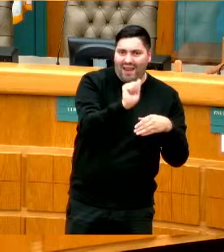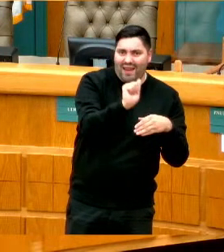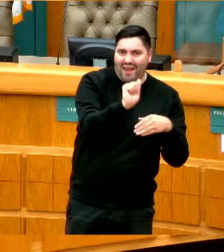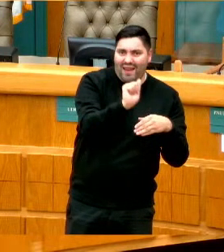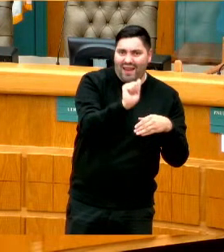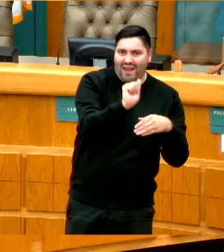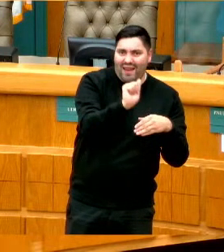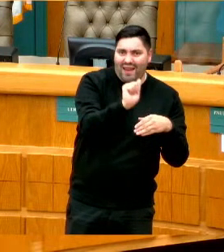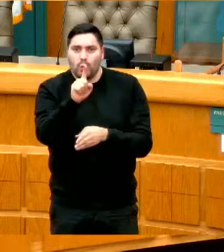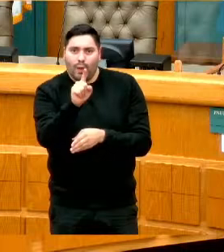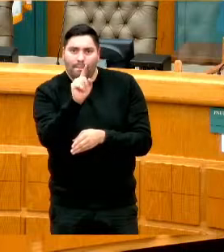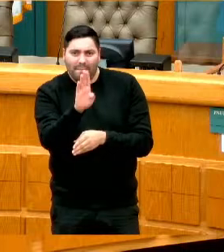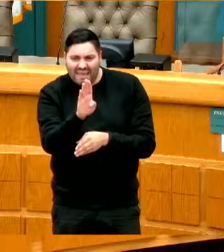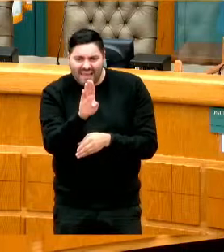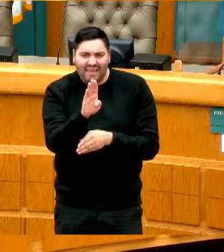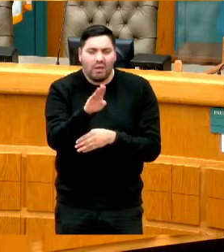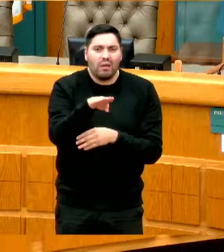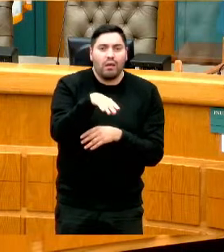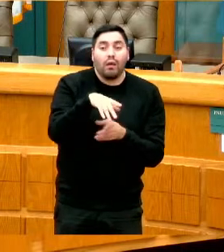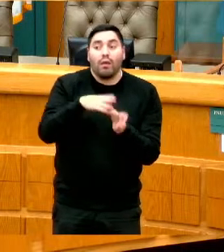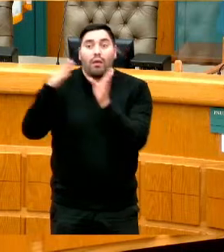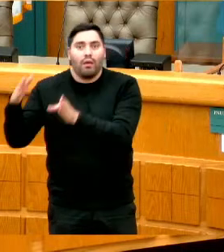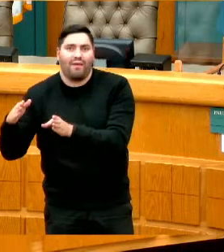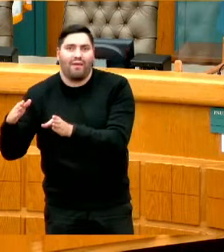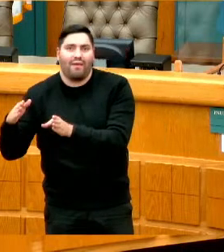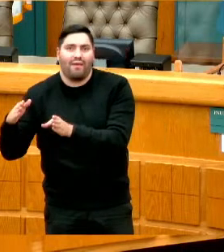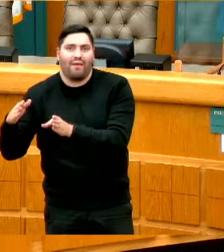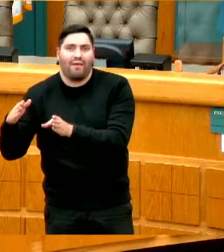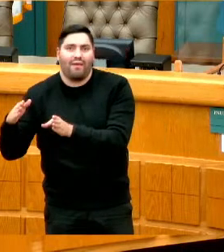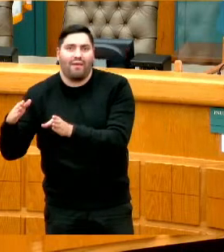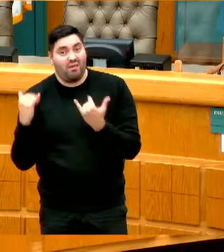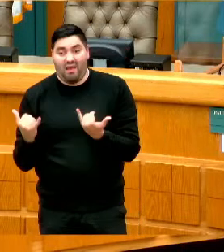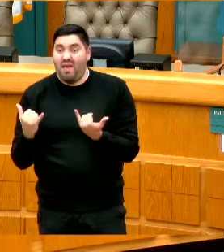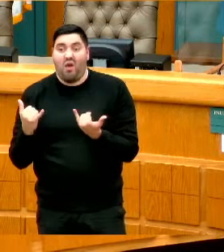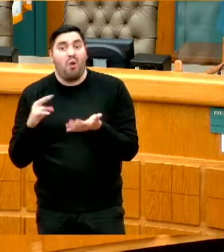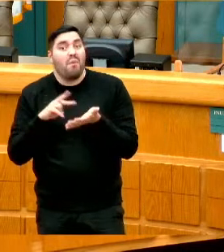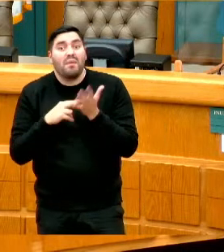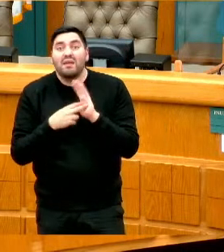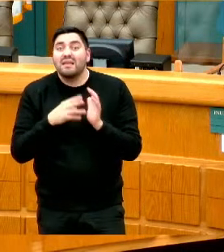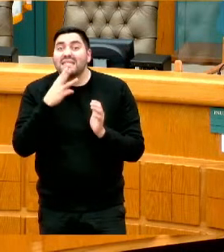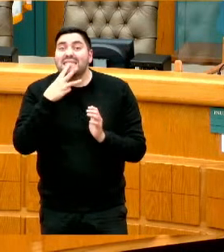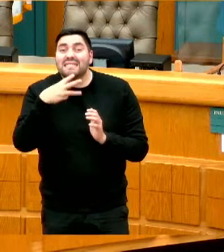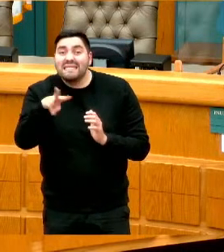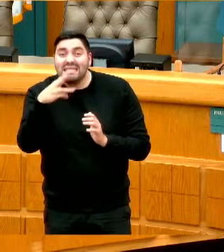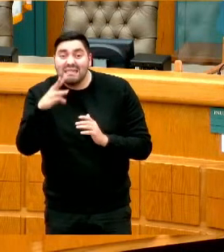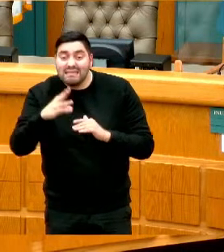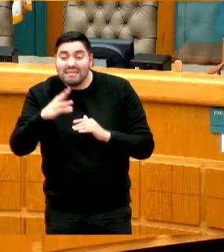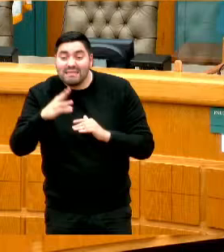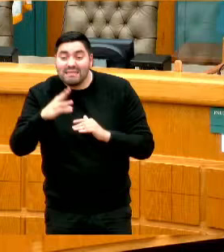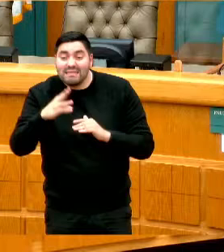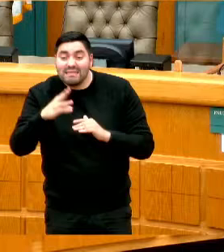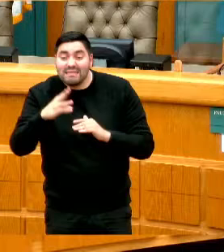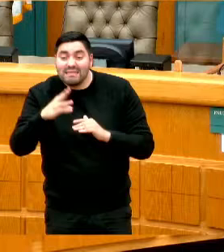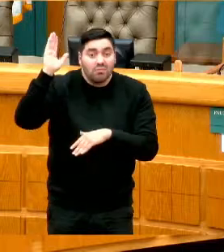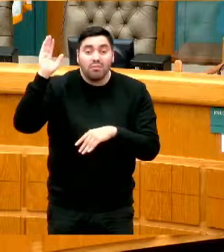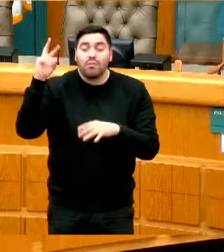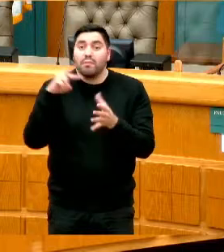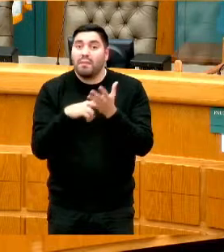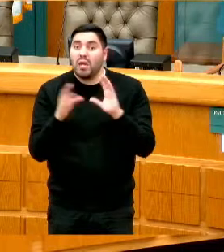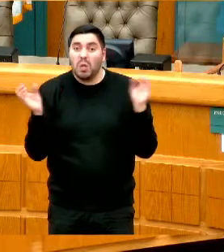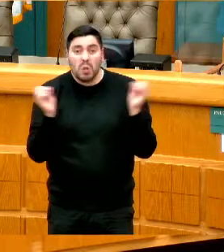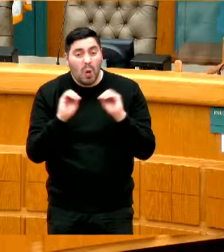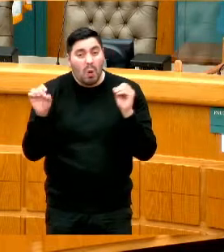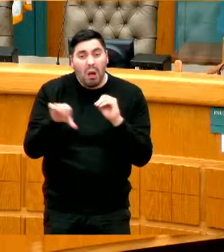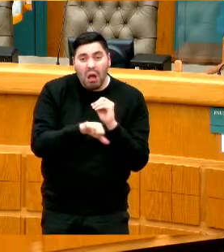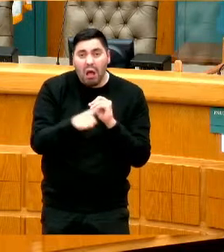phase 1C at this point, but essentially persons that are 16 years of age or older with no